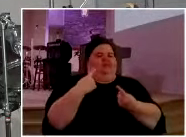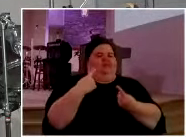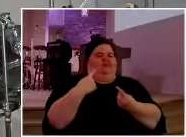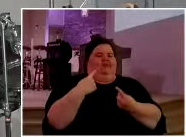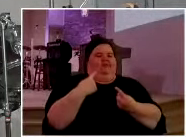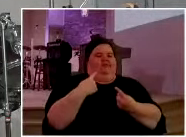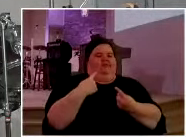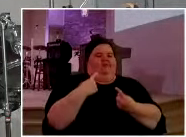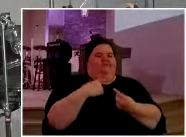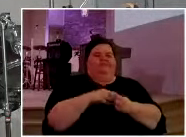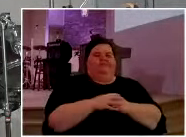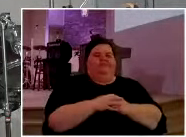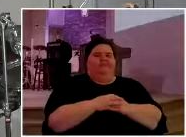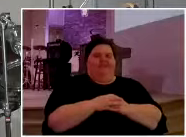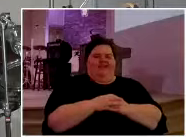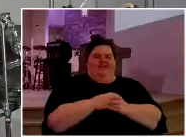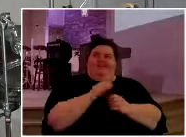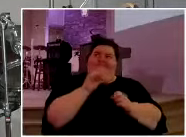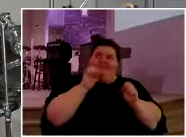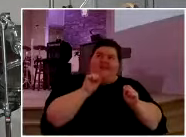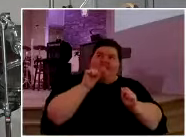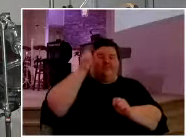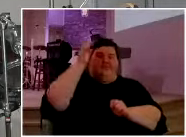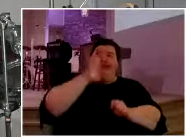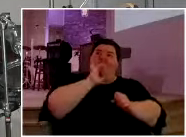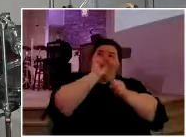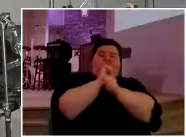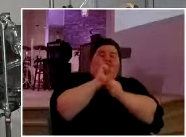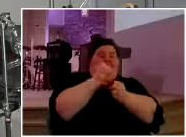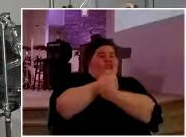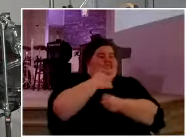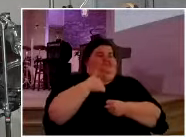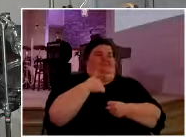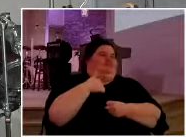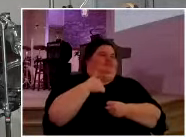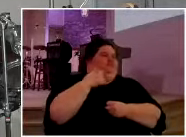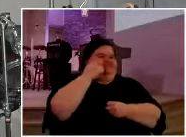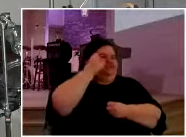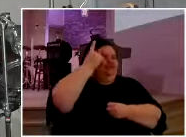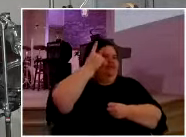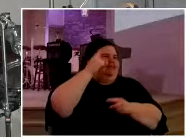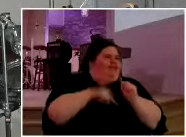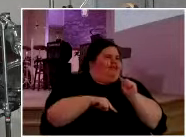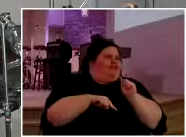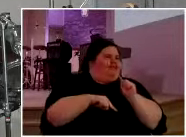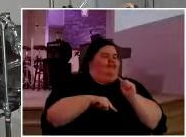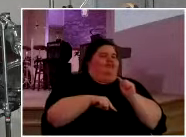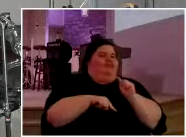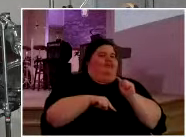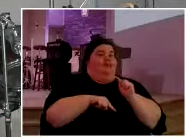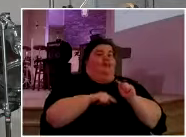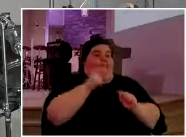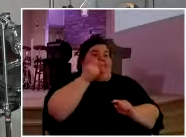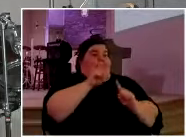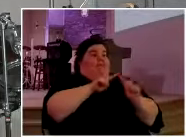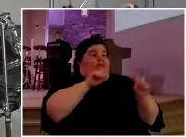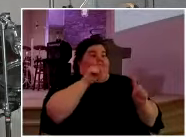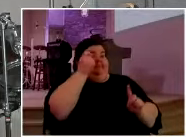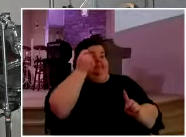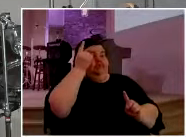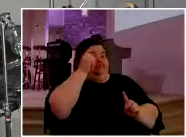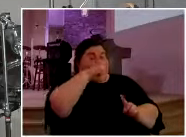this point. How could God love me? You can't do anything to make God love you